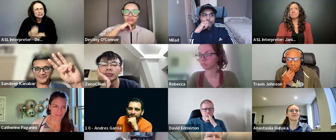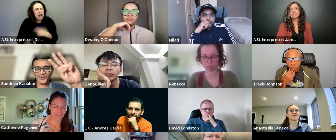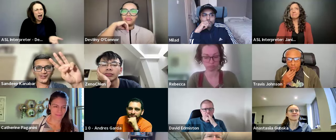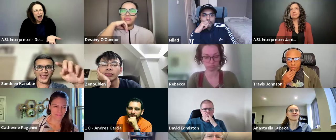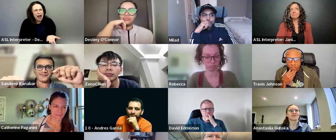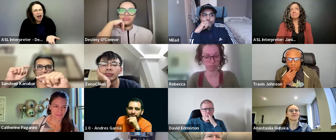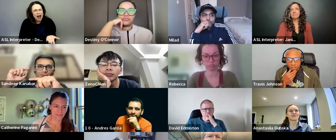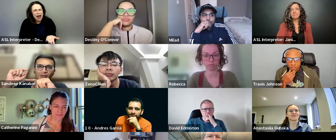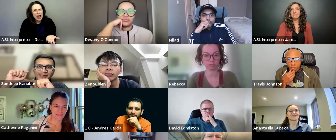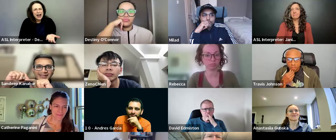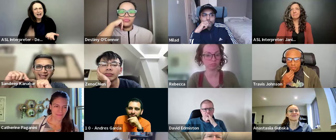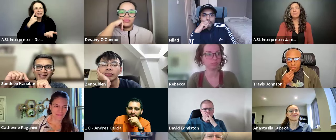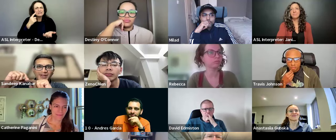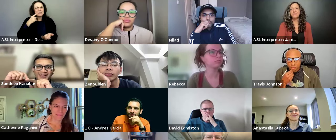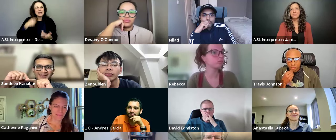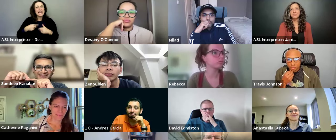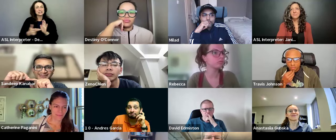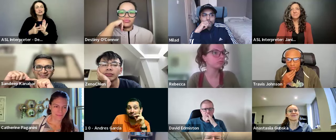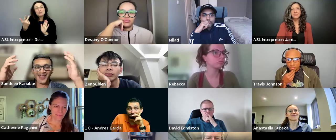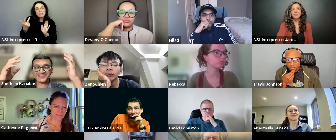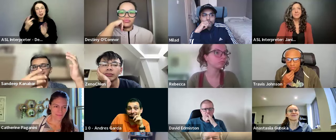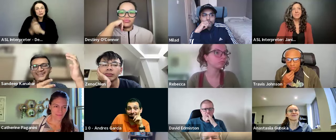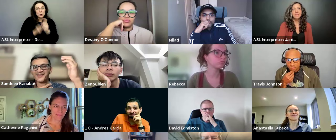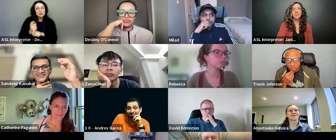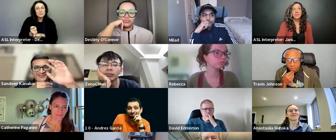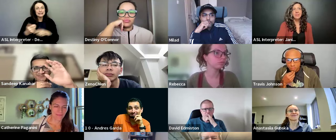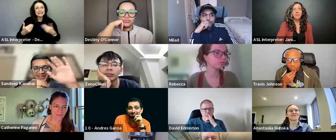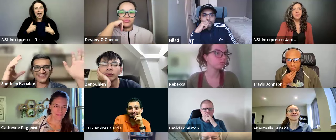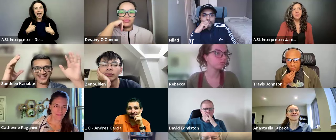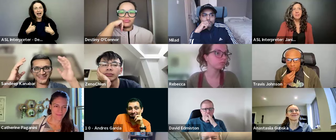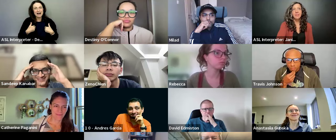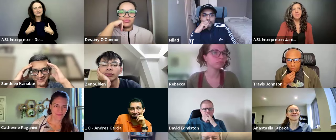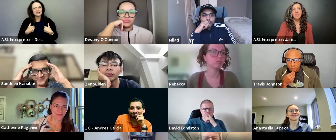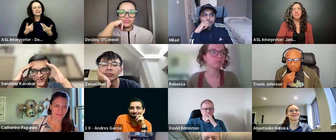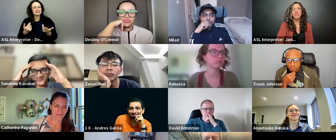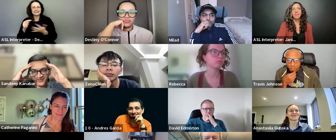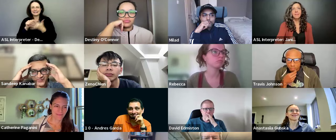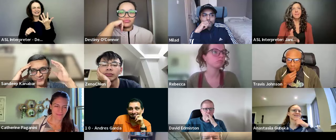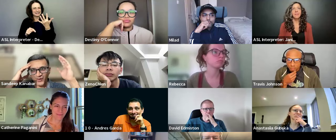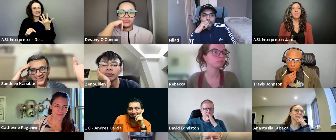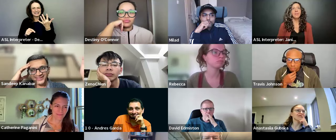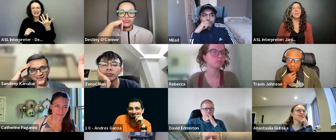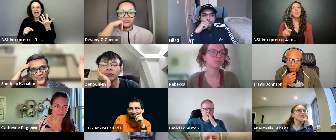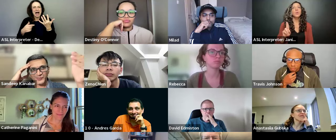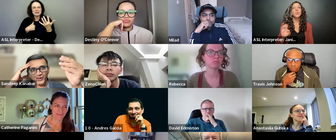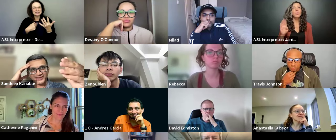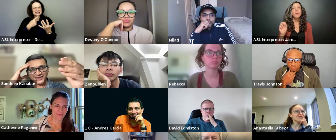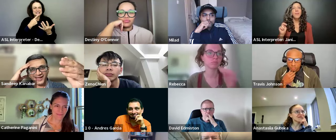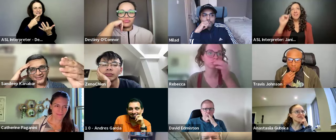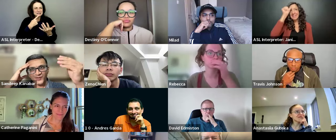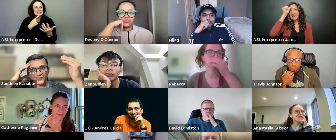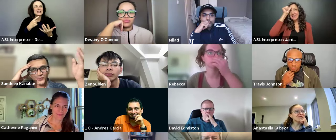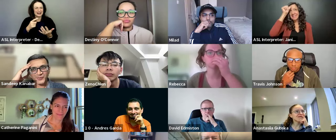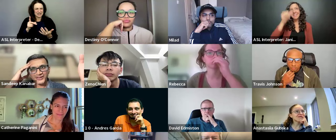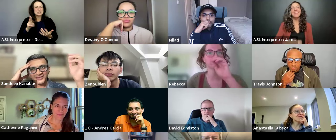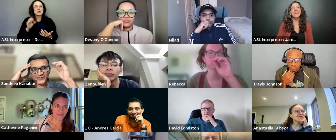torture, because I have the KubeCon India as well. I'm just playing that, because the KubeCon NA, KubeCon